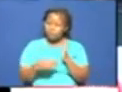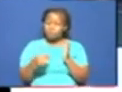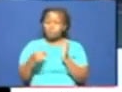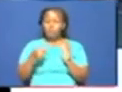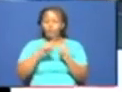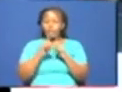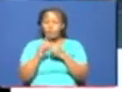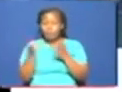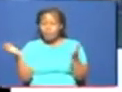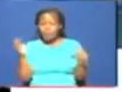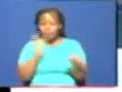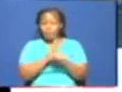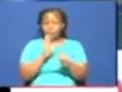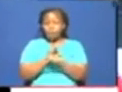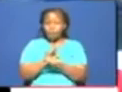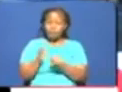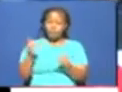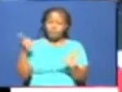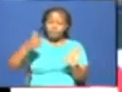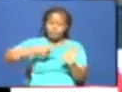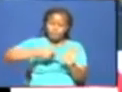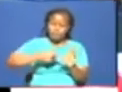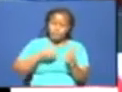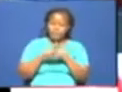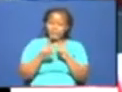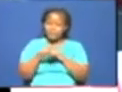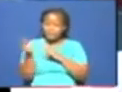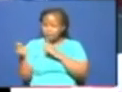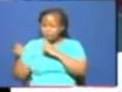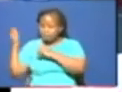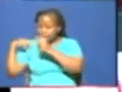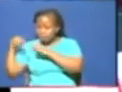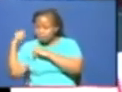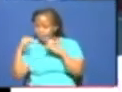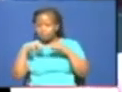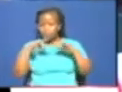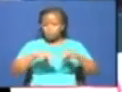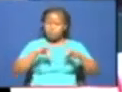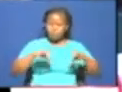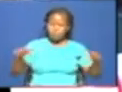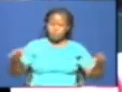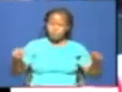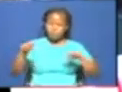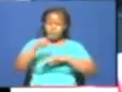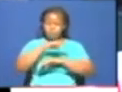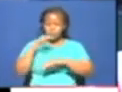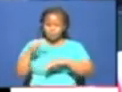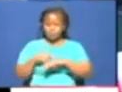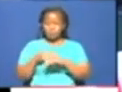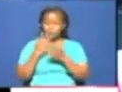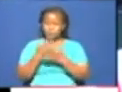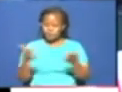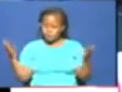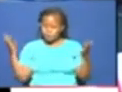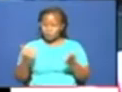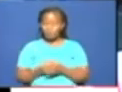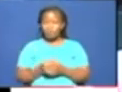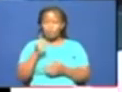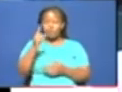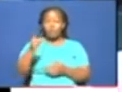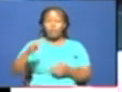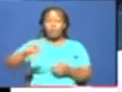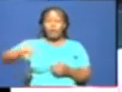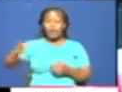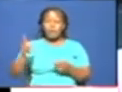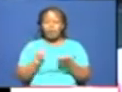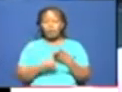abundant oil fields, and other traditional markets of our nation's affluence. One county, one product